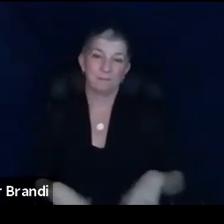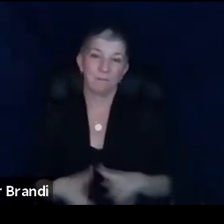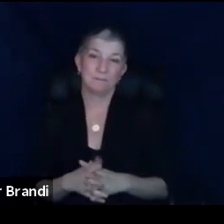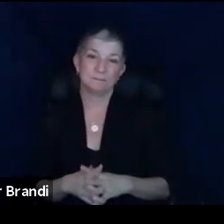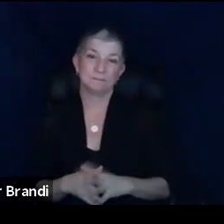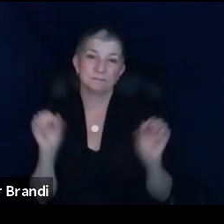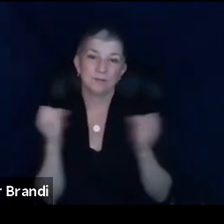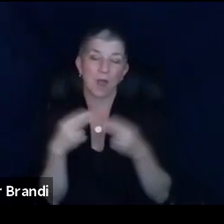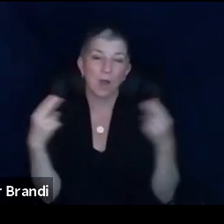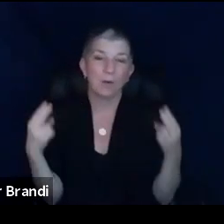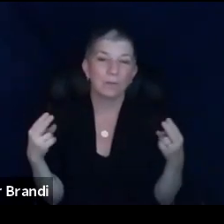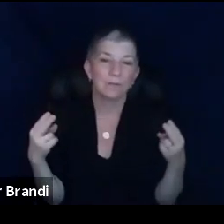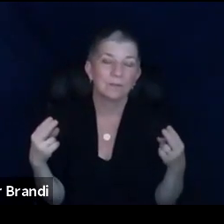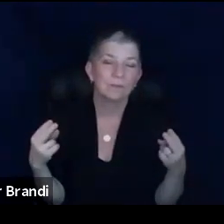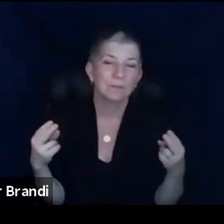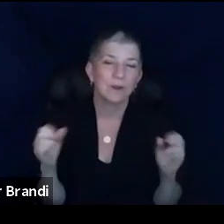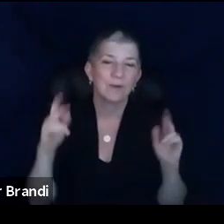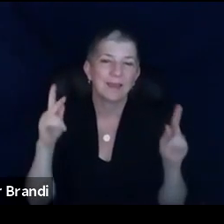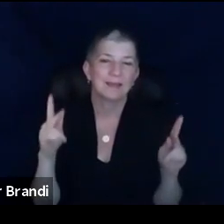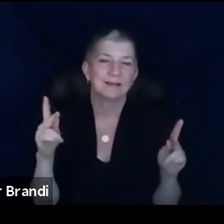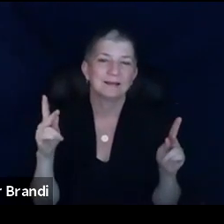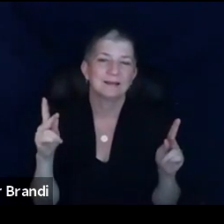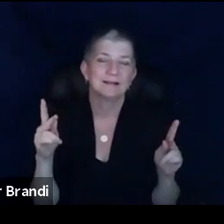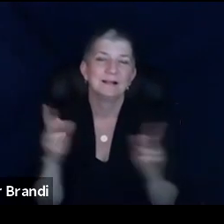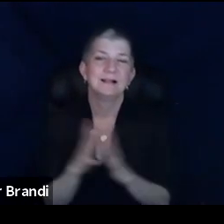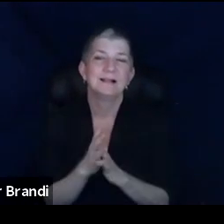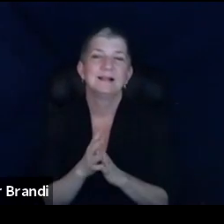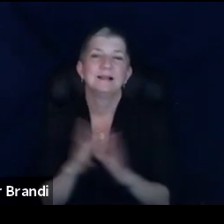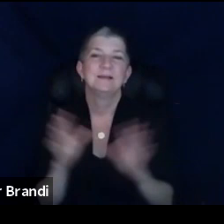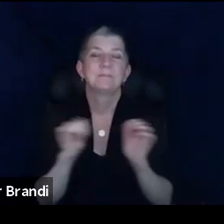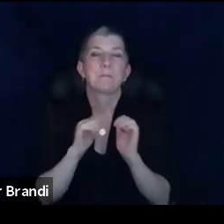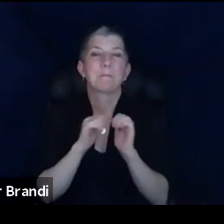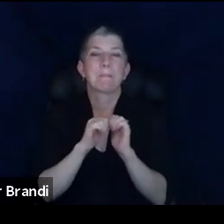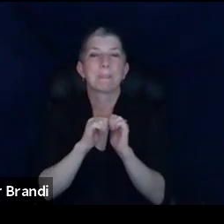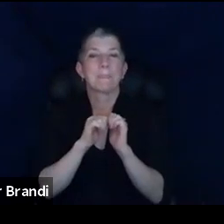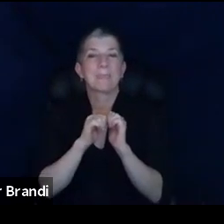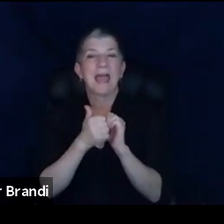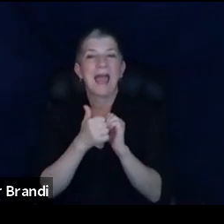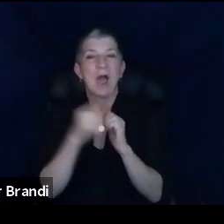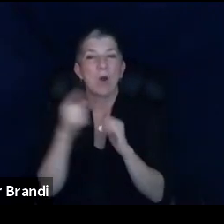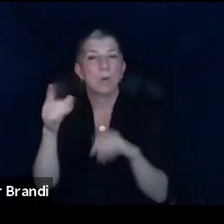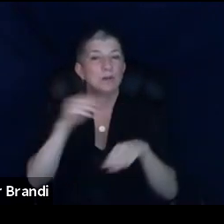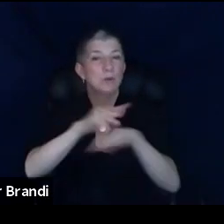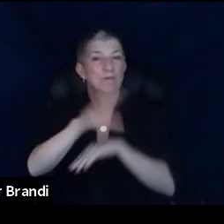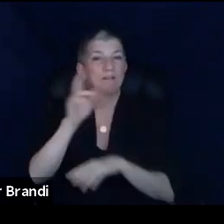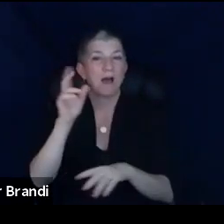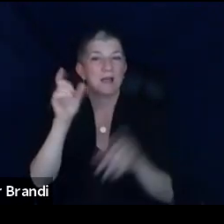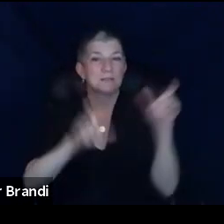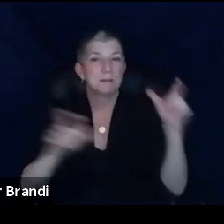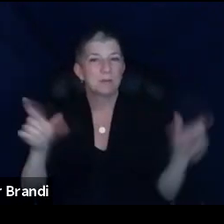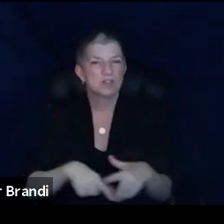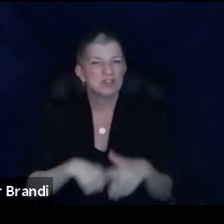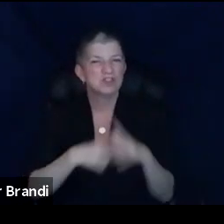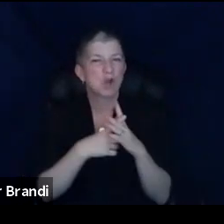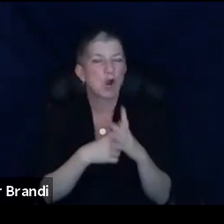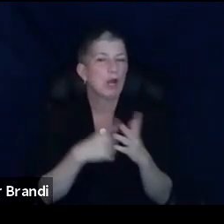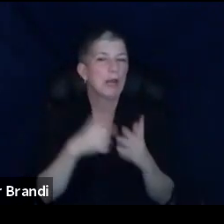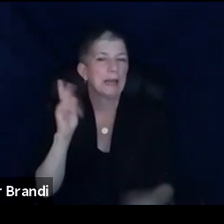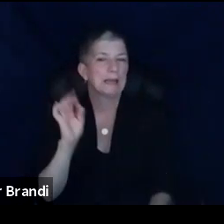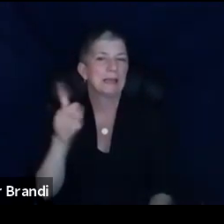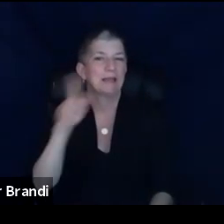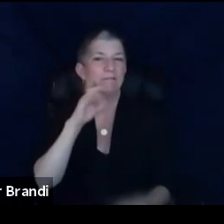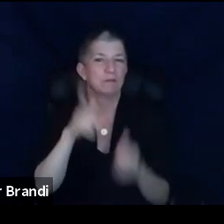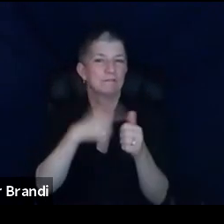Oh, okay. How would you advise people who are starting kink for the first time? What would